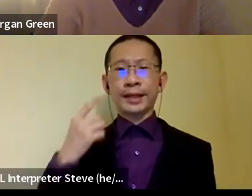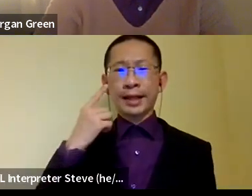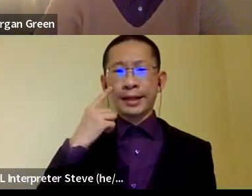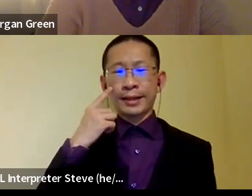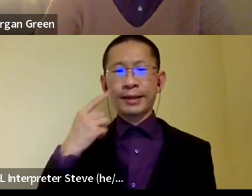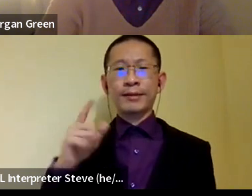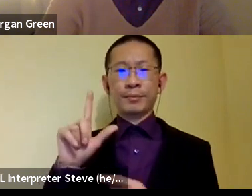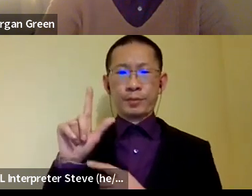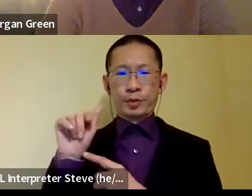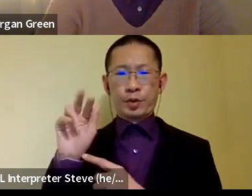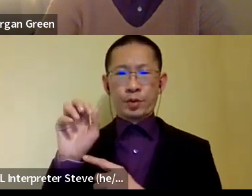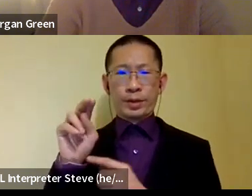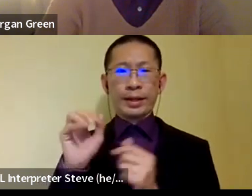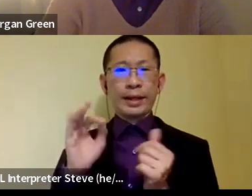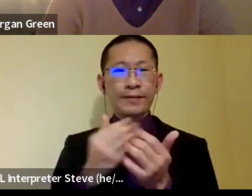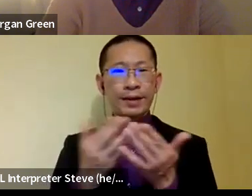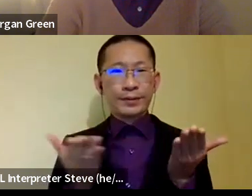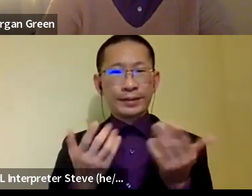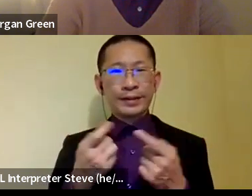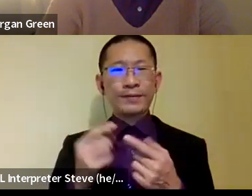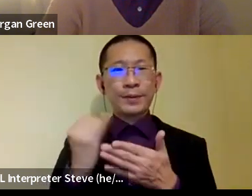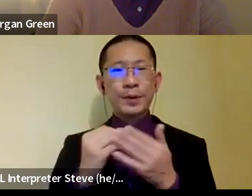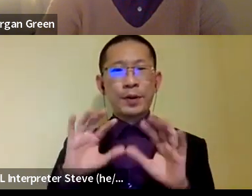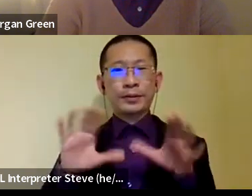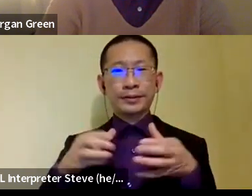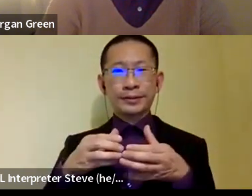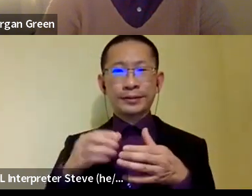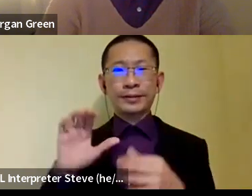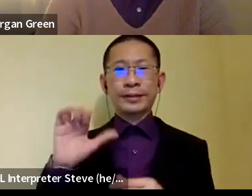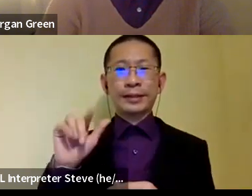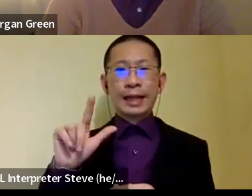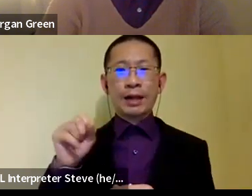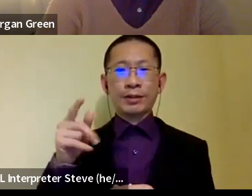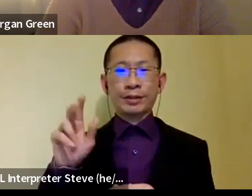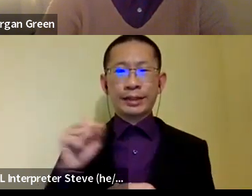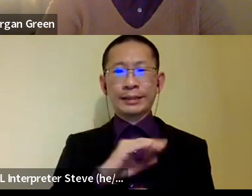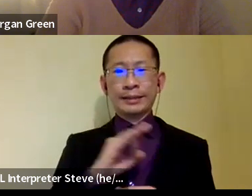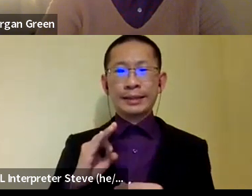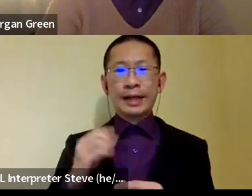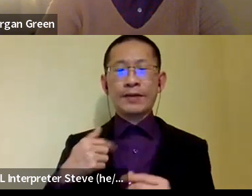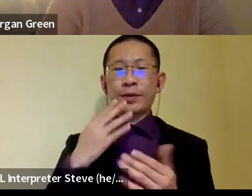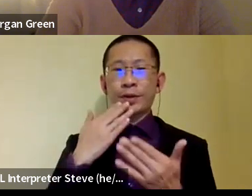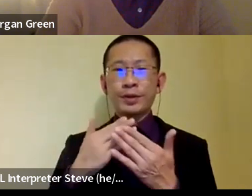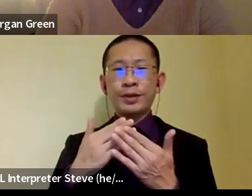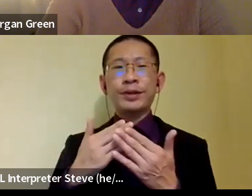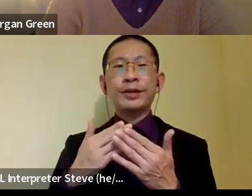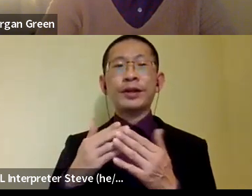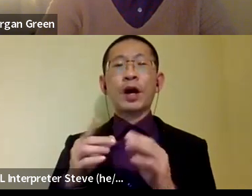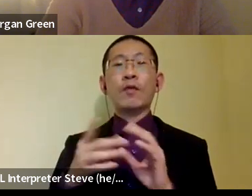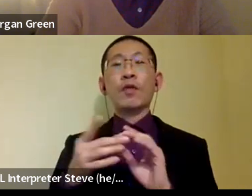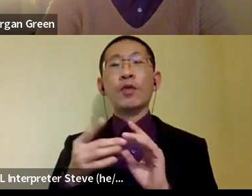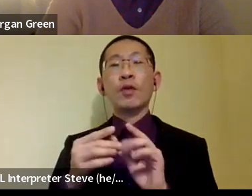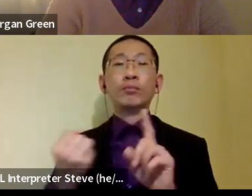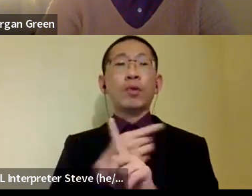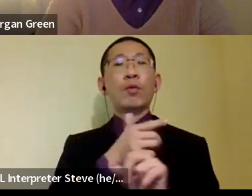I think we would, if everyone else was here from the artist circle and Caltech staff, were very good at going off on tangents.